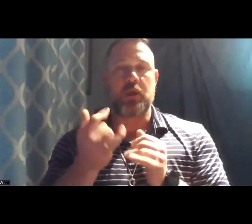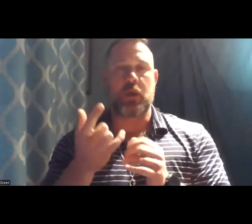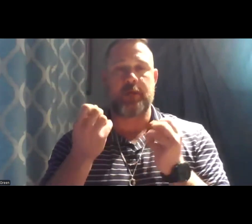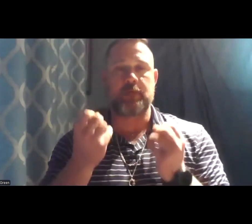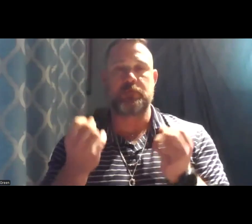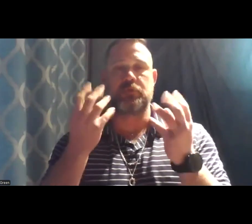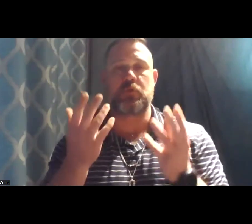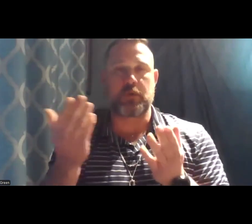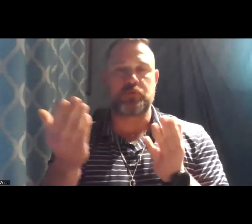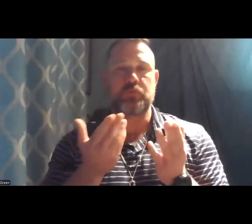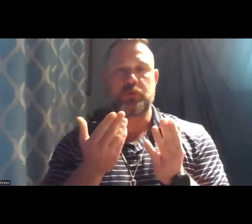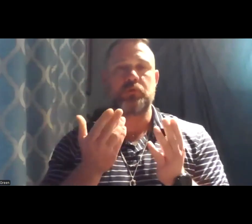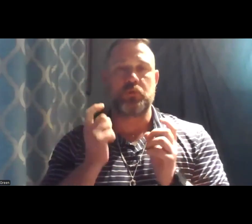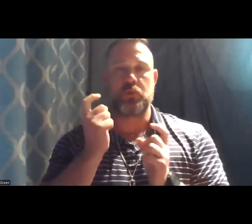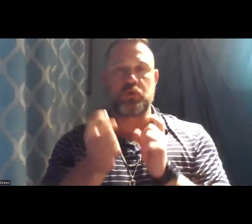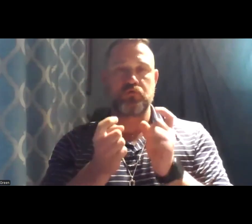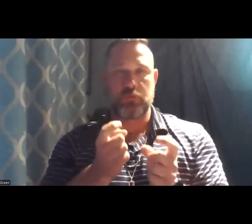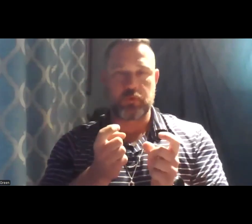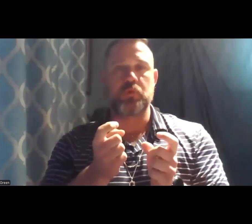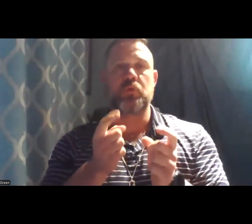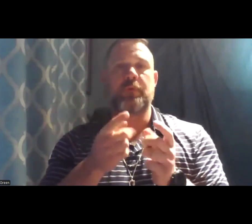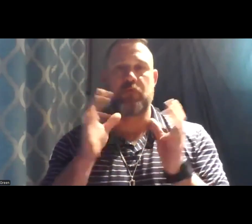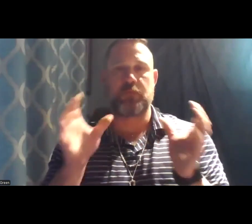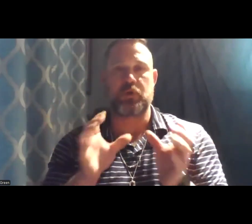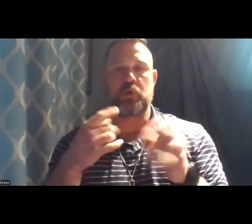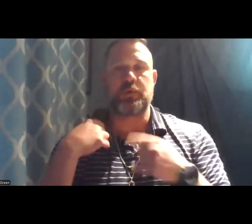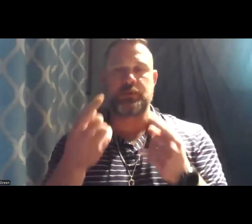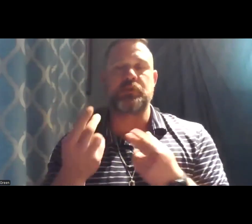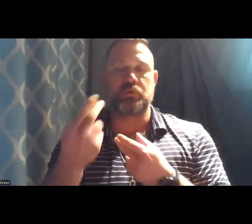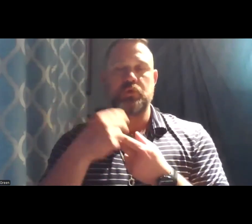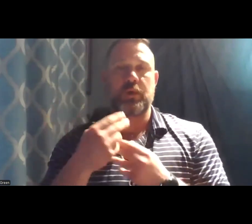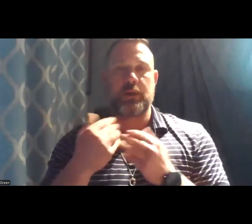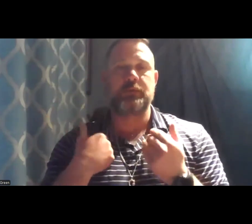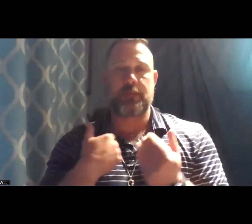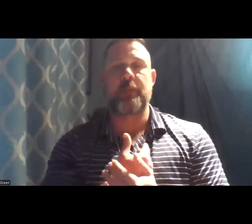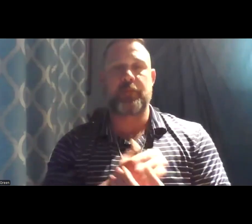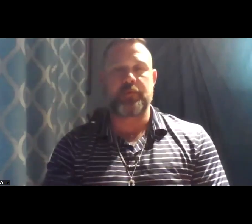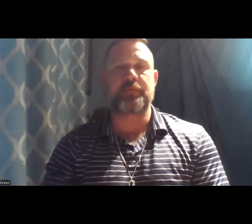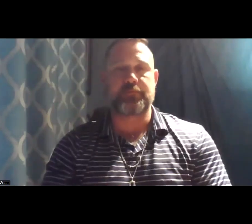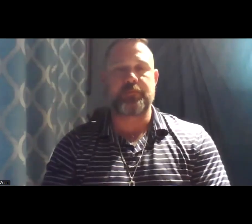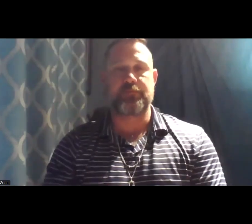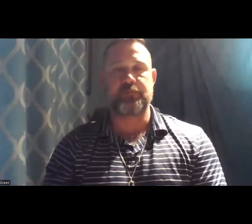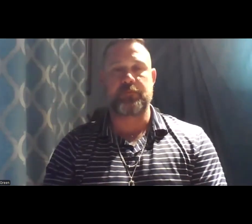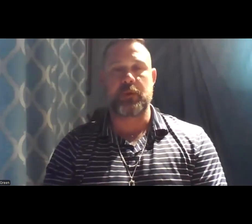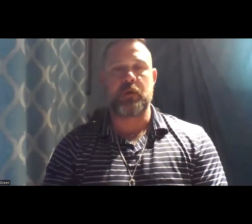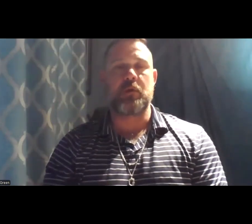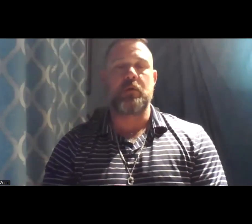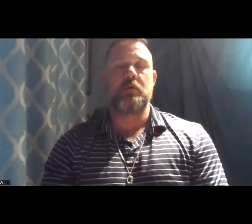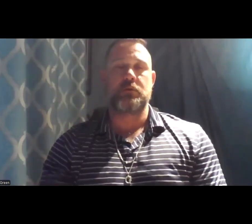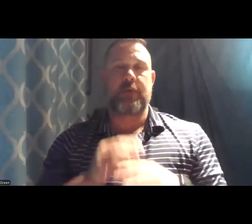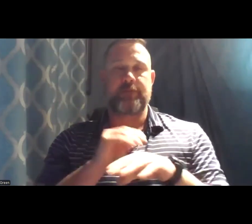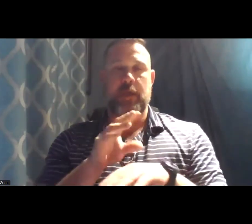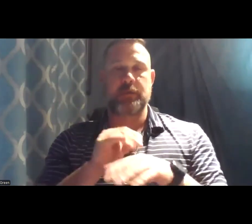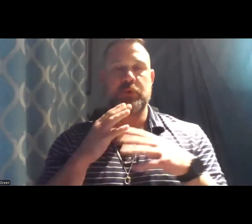much to bring and contribute as you've been doing since you joined as a member. So this advisory committee is in